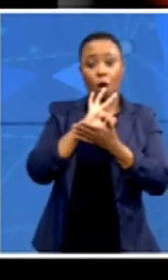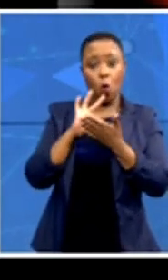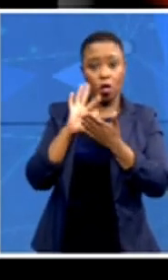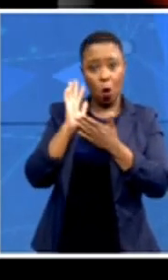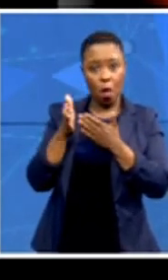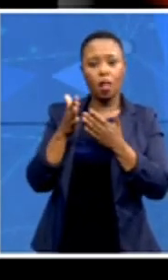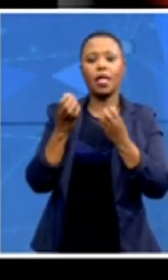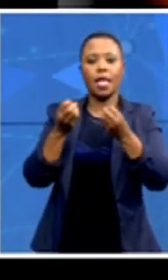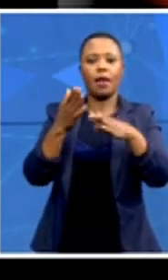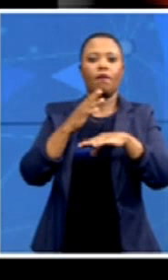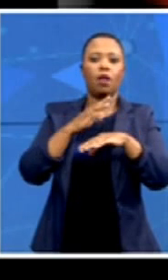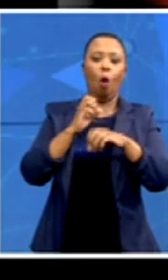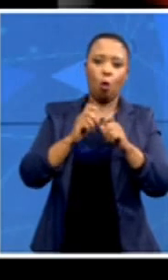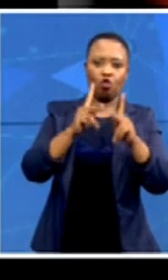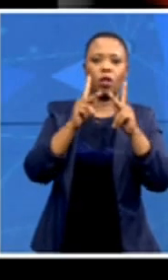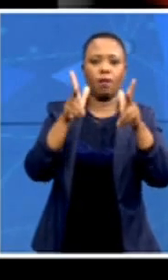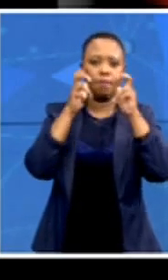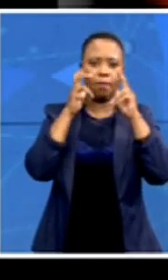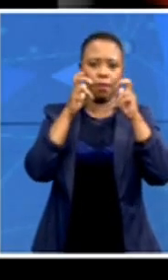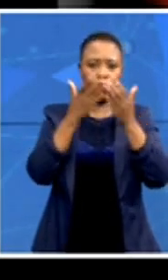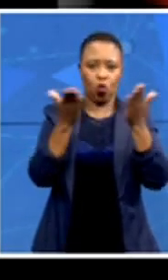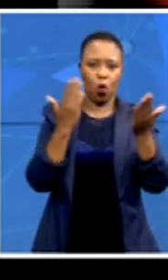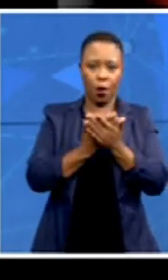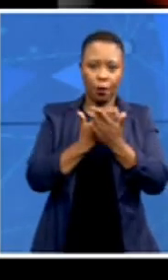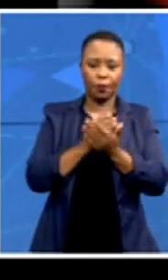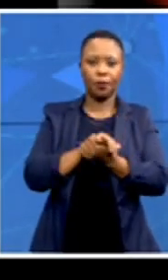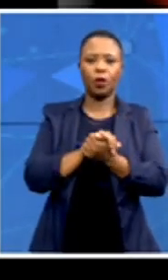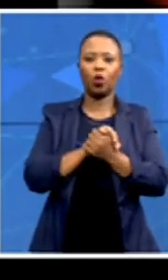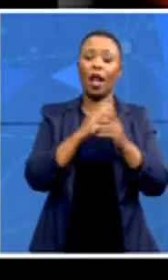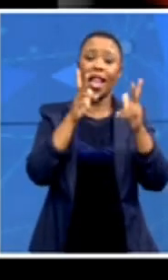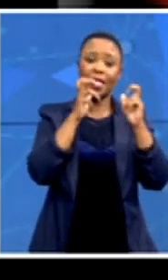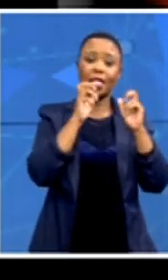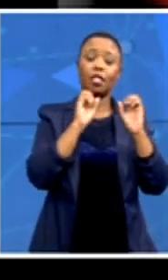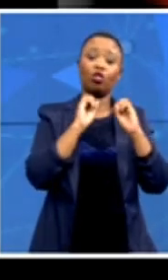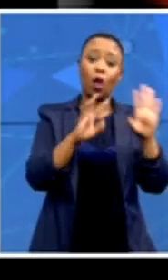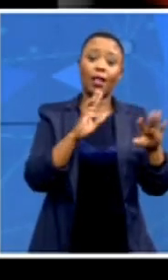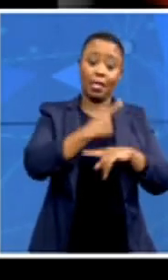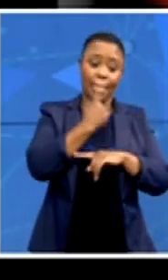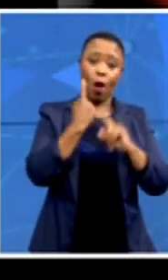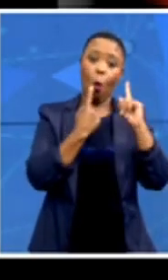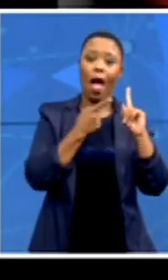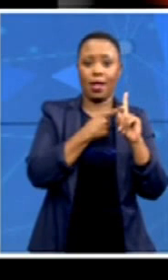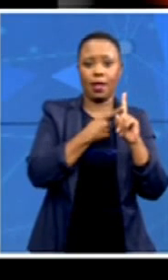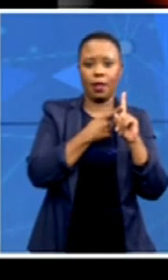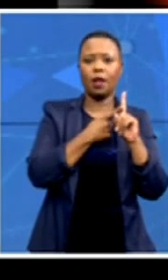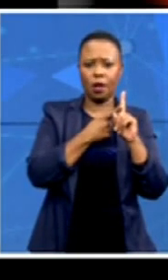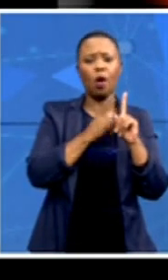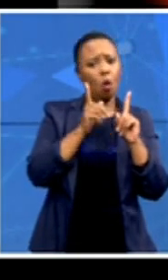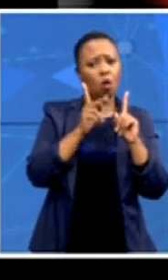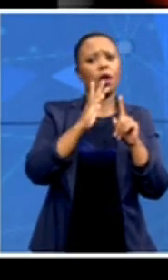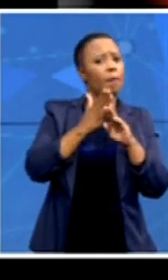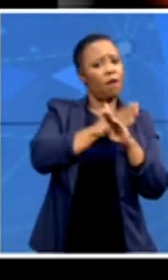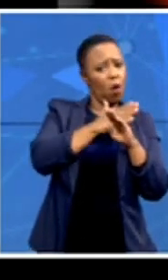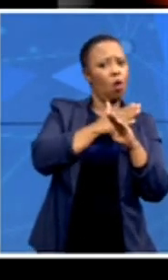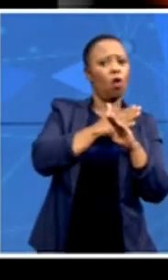argument. Listening has to start from day one of being elected, even before that, one would argue, and then act. 1